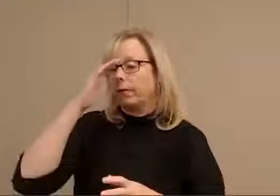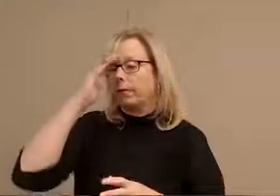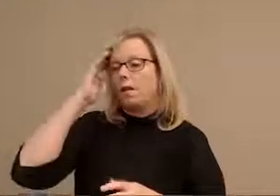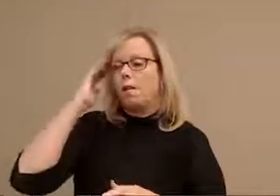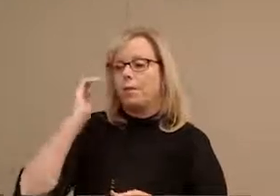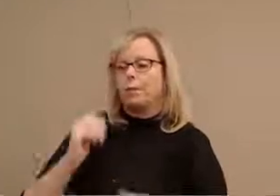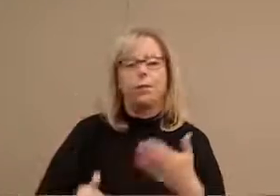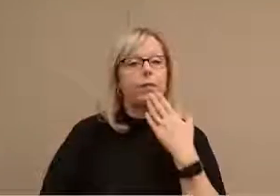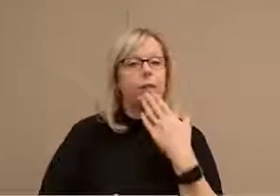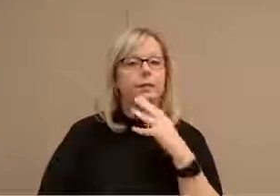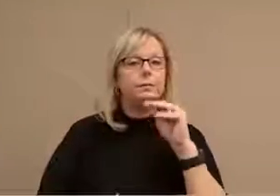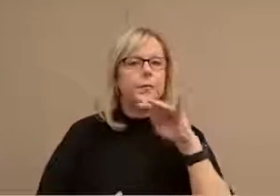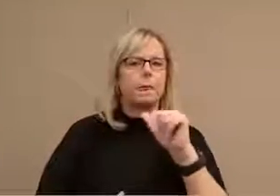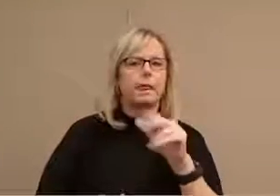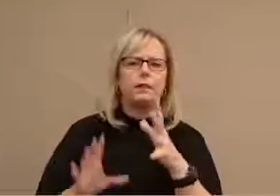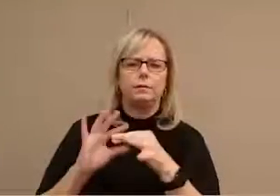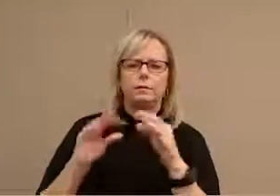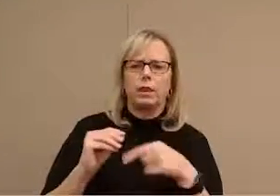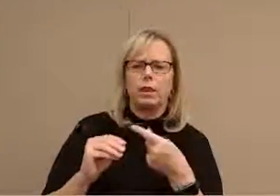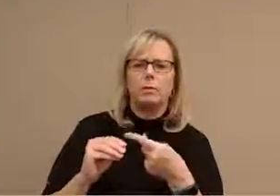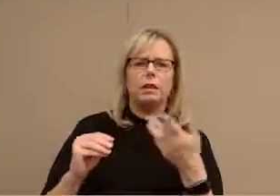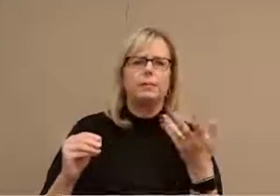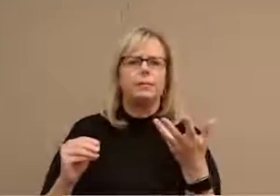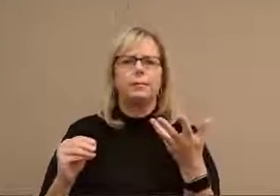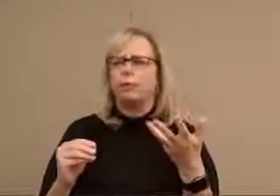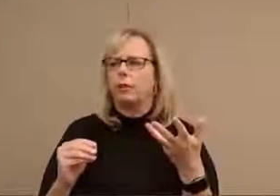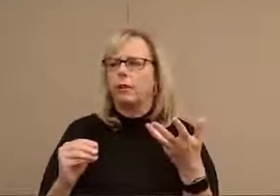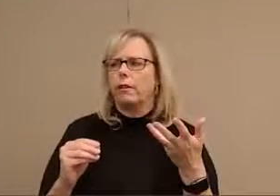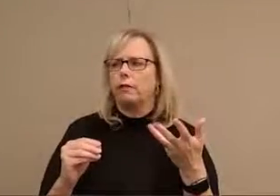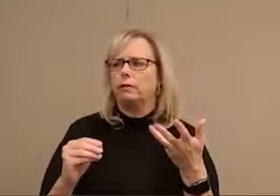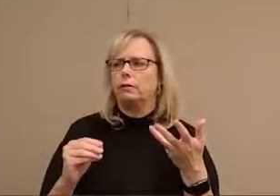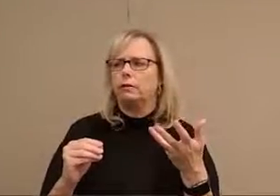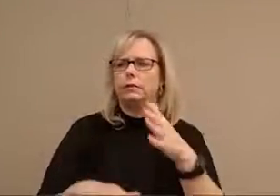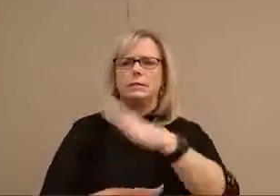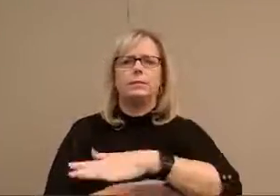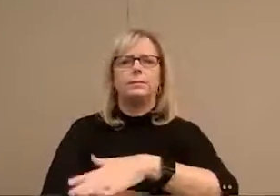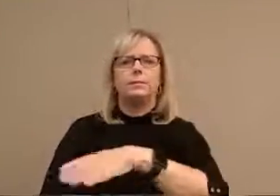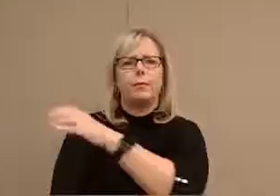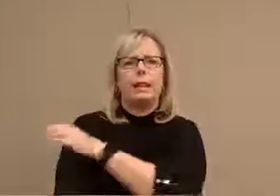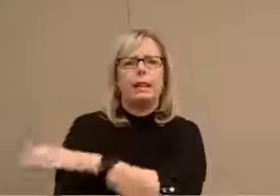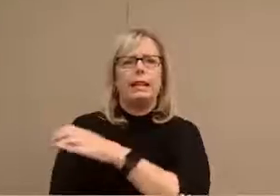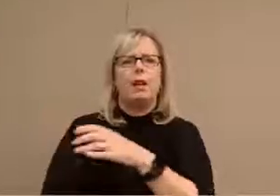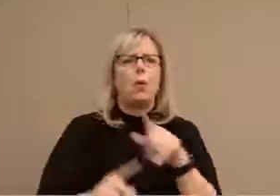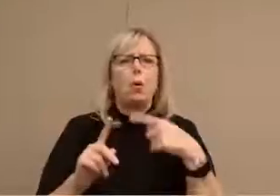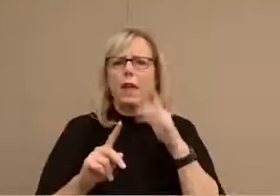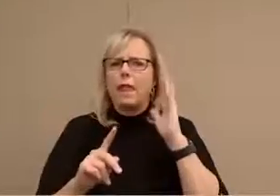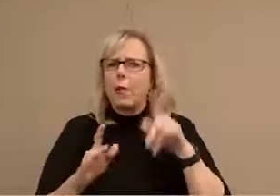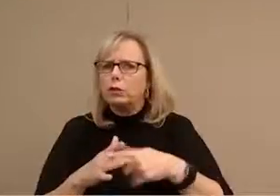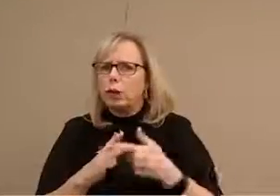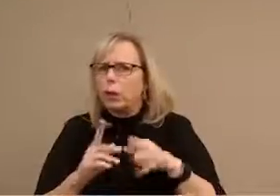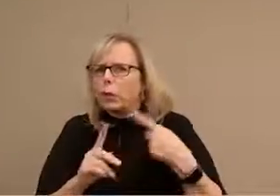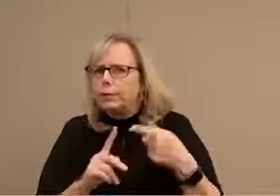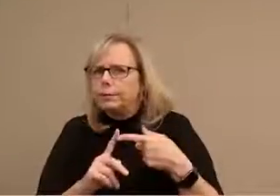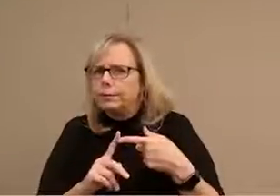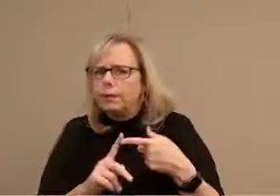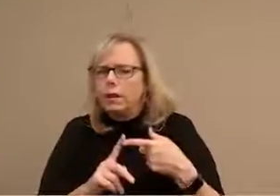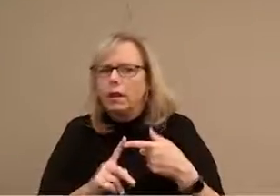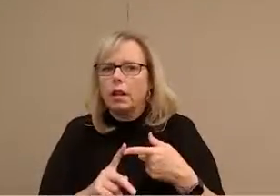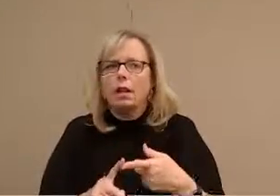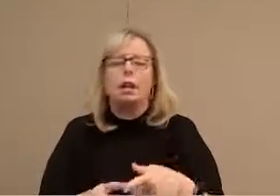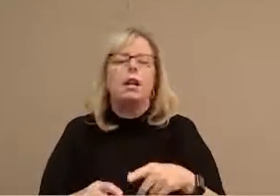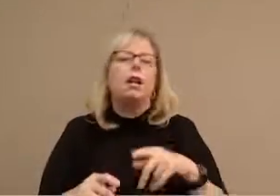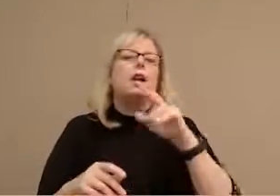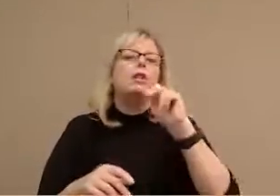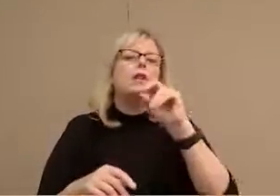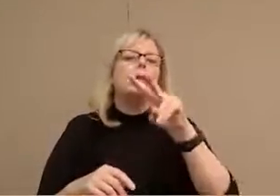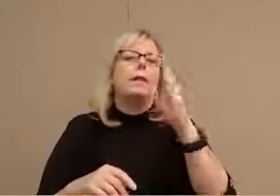Okay, yeah, Mila, so let's talk a little bit about these evening clinics. Mm-hmm. Now, when are they going to start? The week of the 15th,